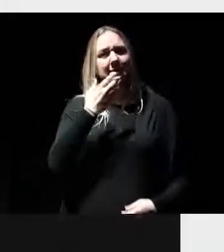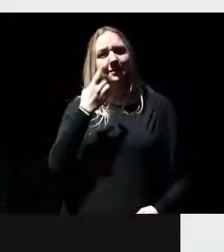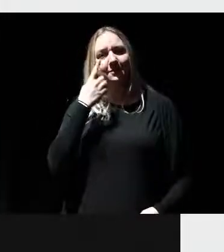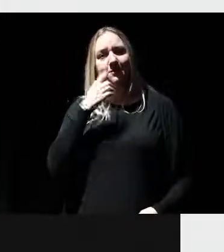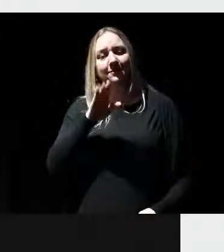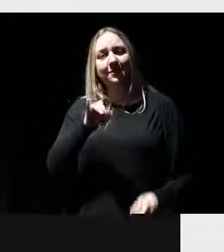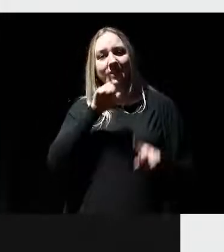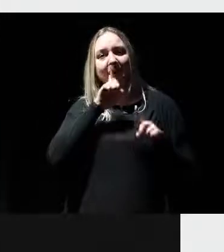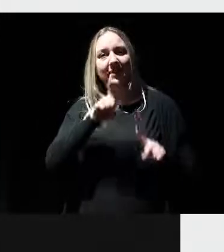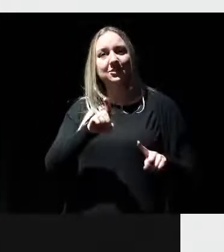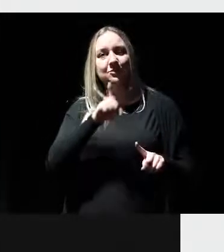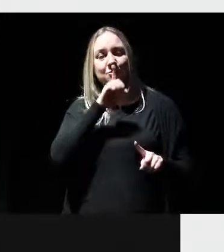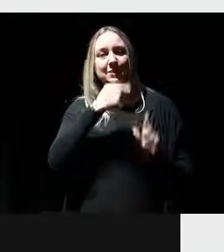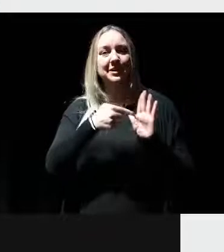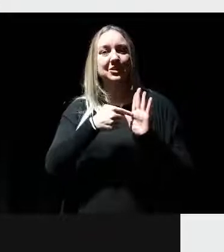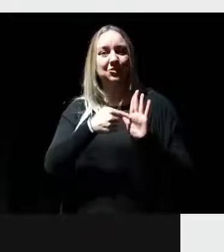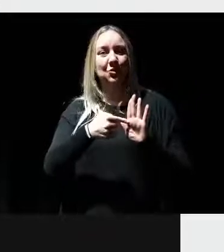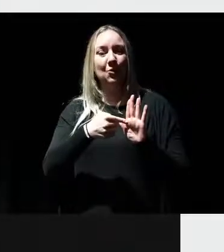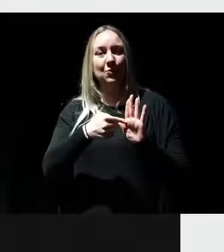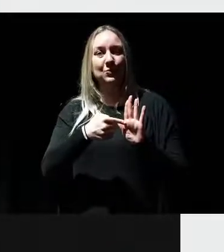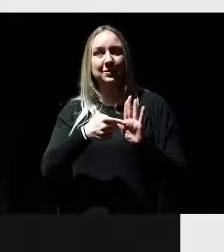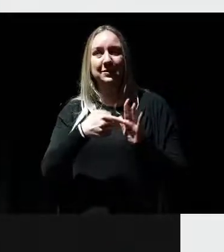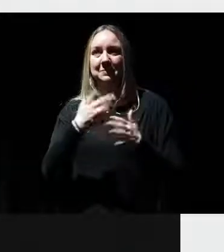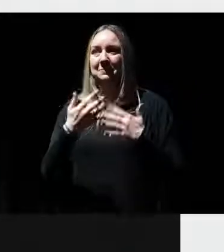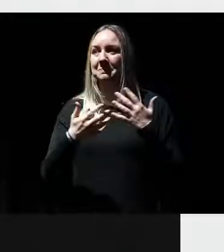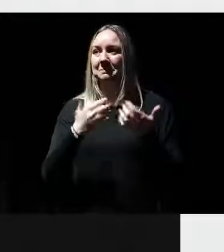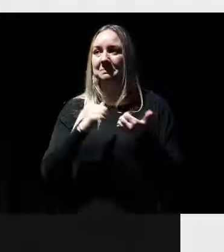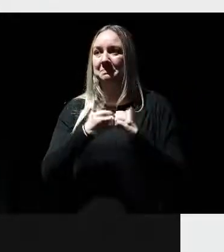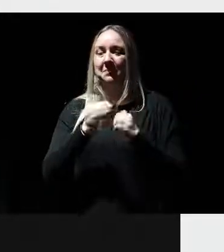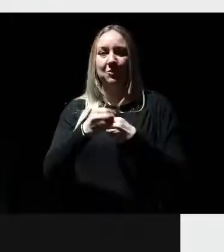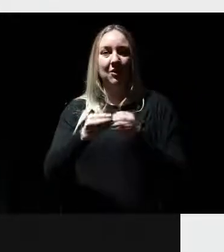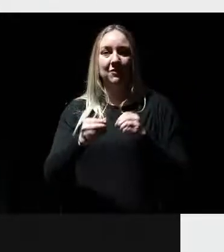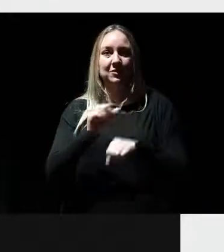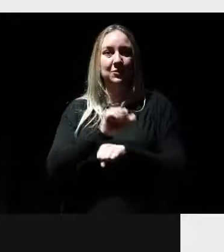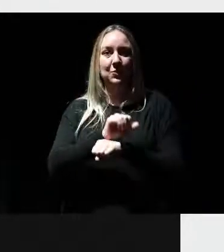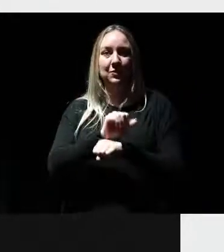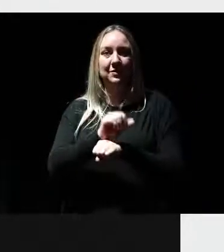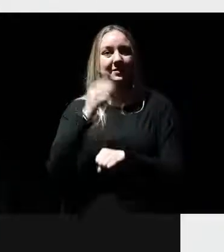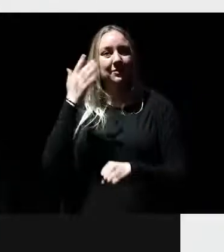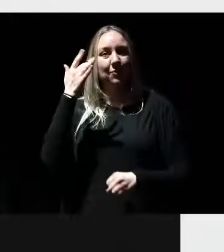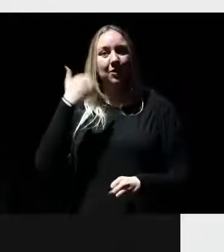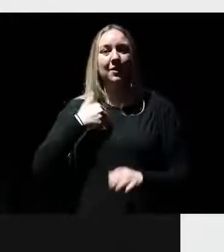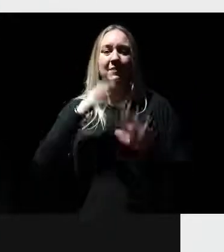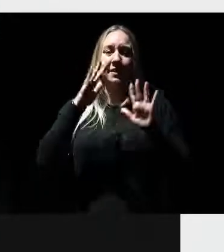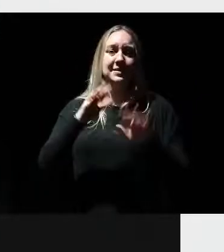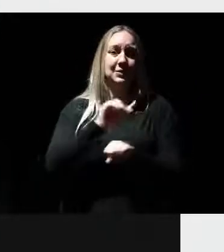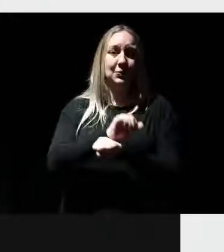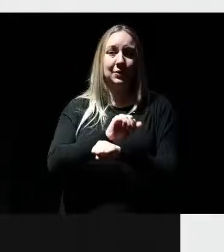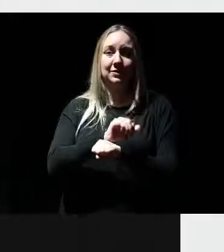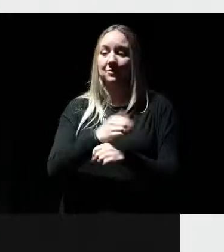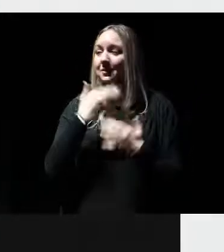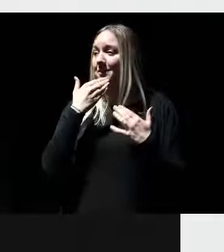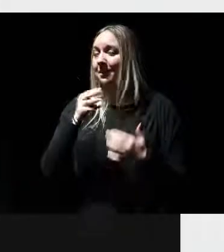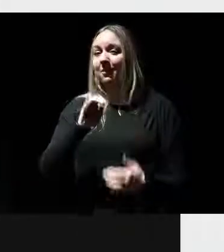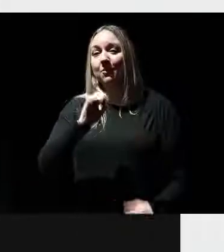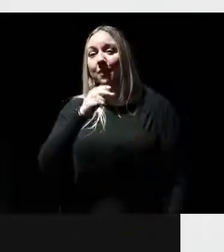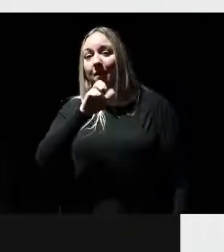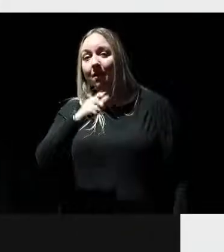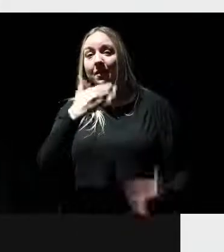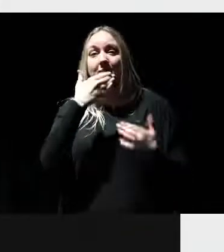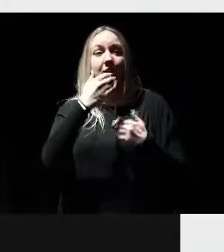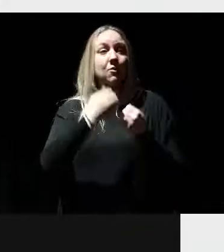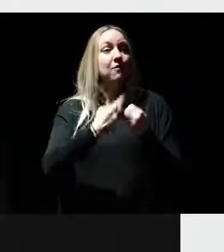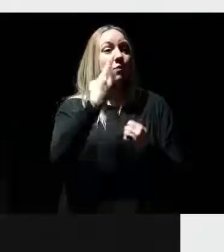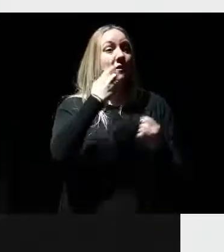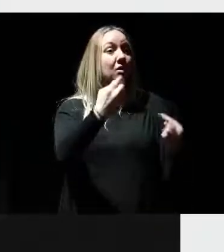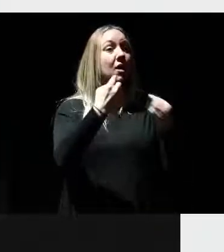of the excellent work that comes from your office. So thank you once again, Michael, and thanks everyone for coming both in